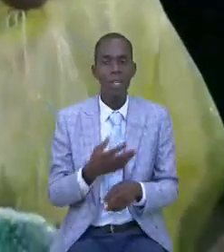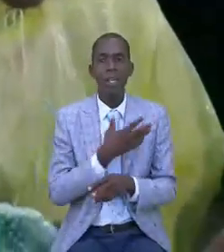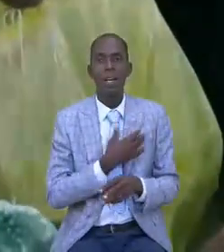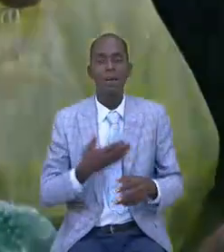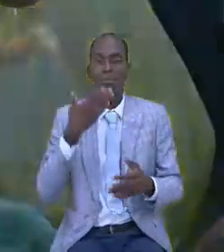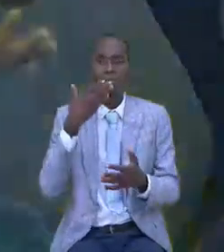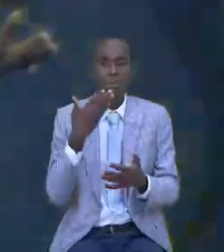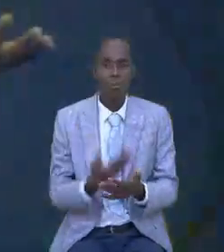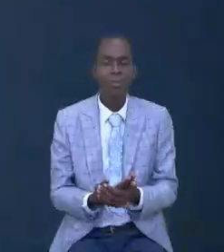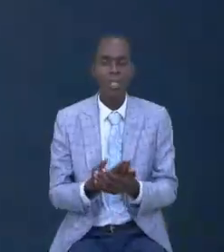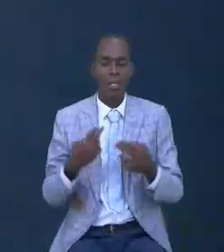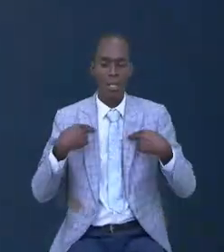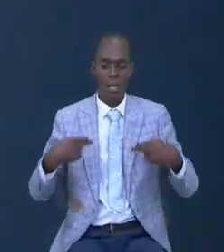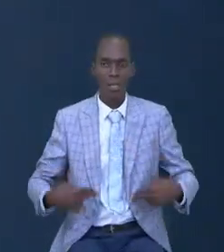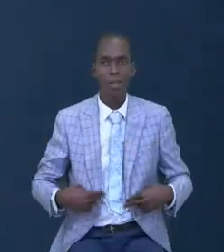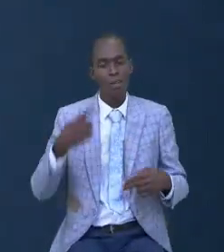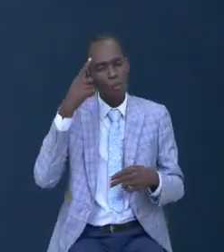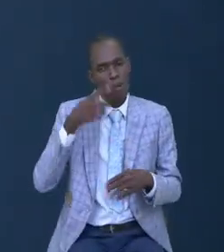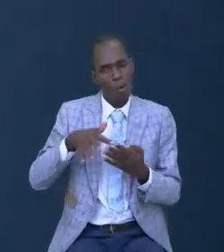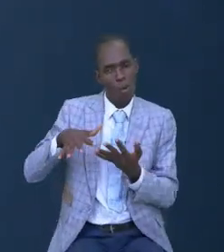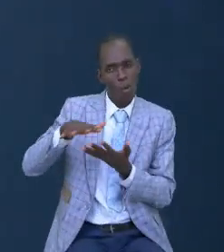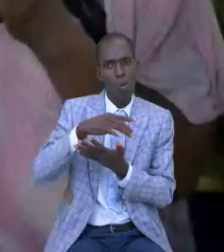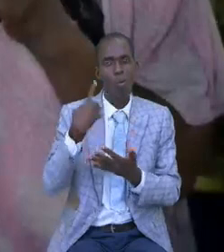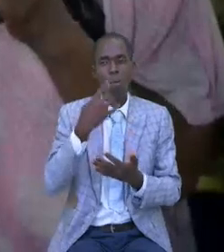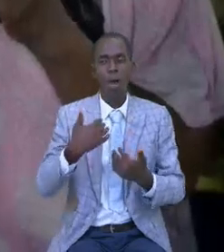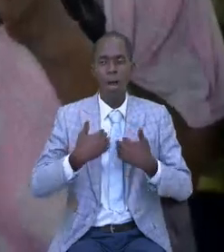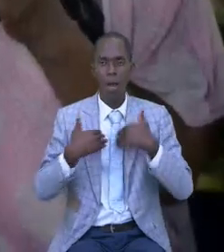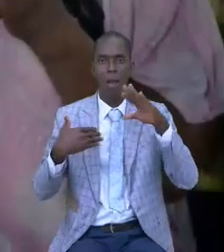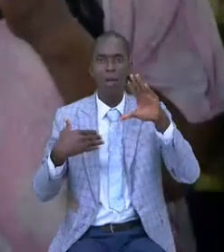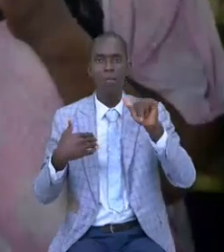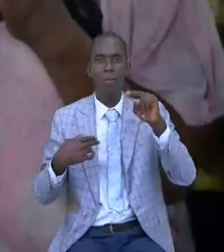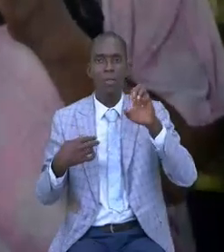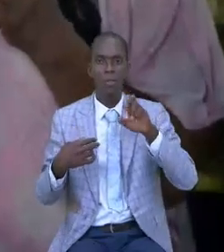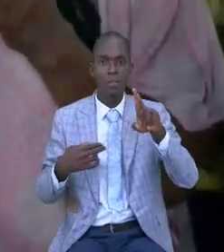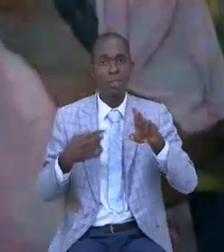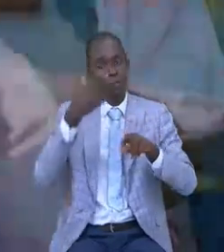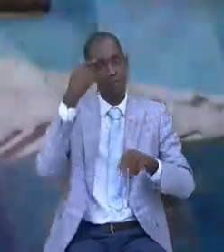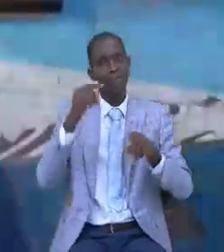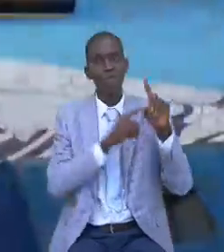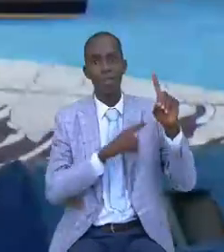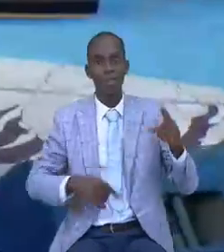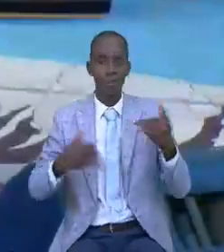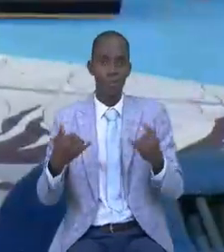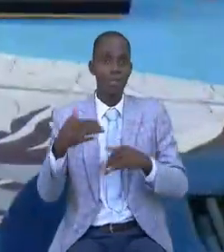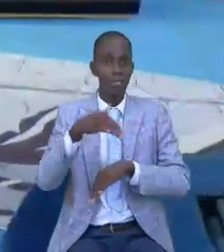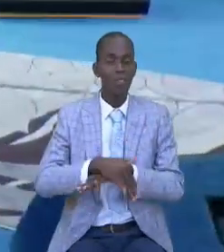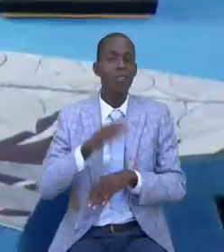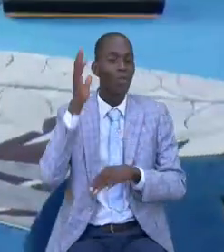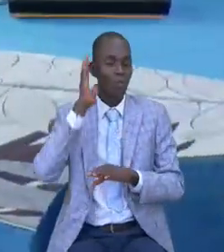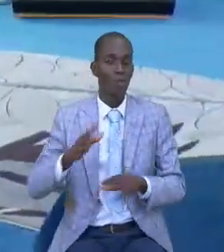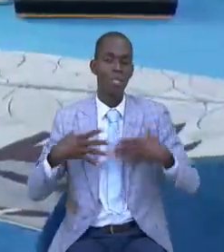good health for those who are cancerous, because the Lord tonight will give